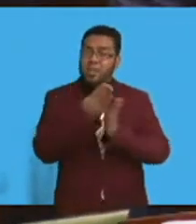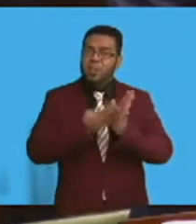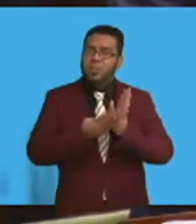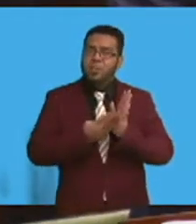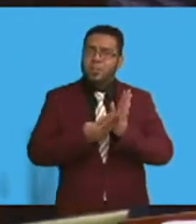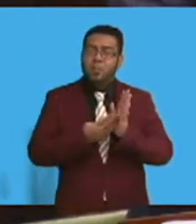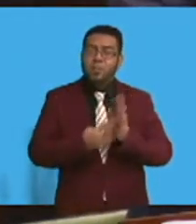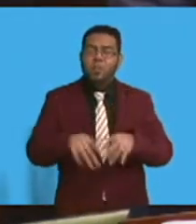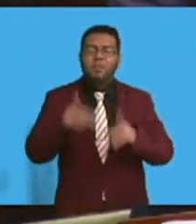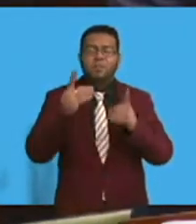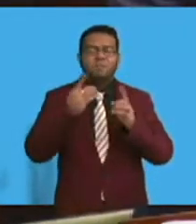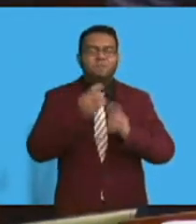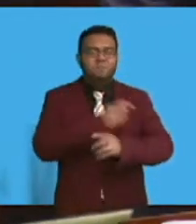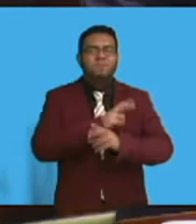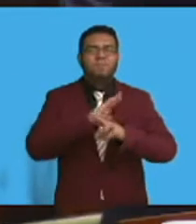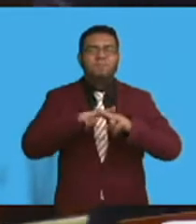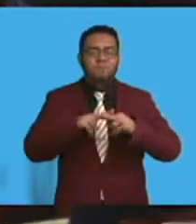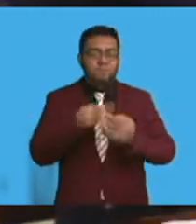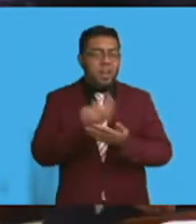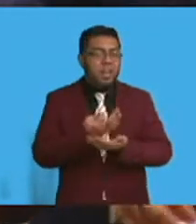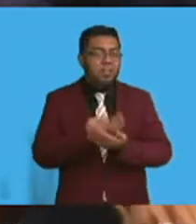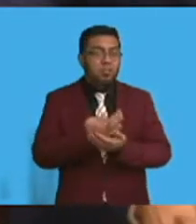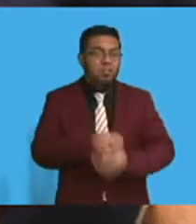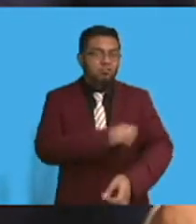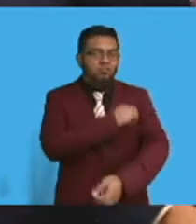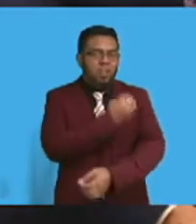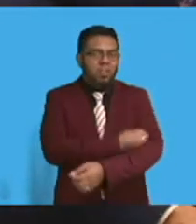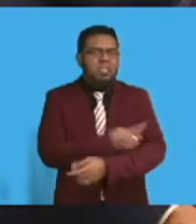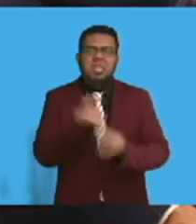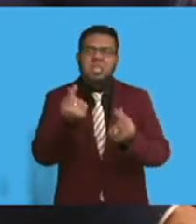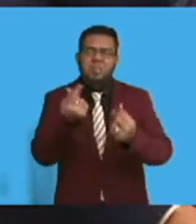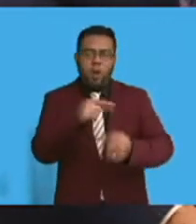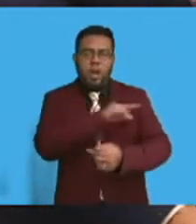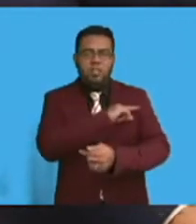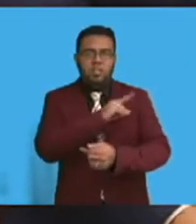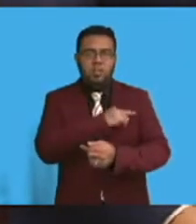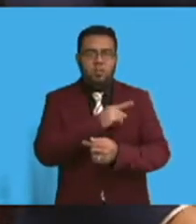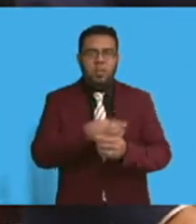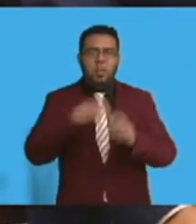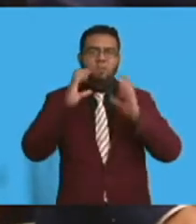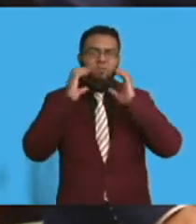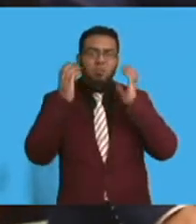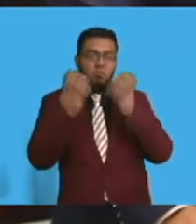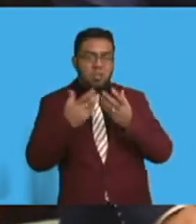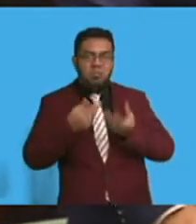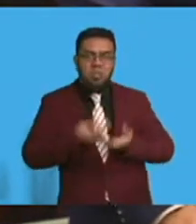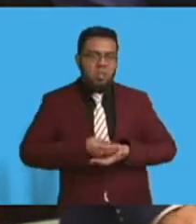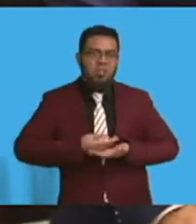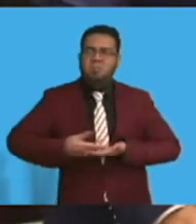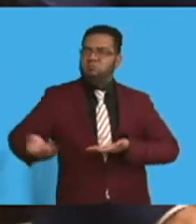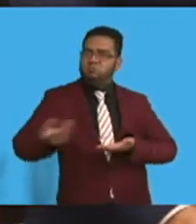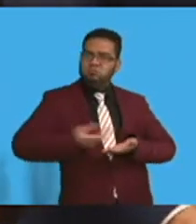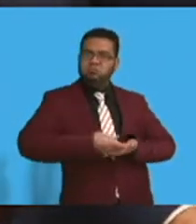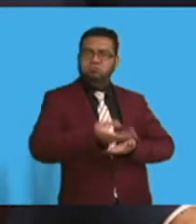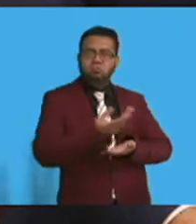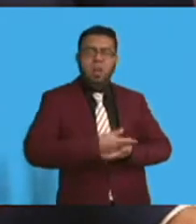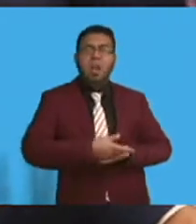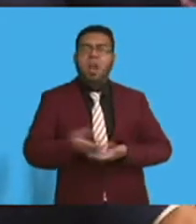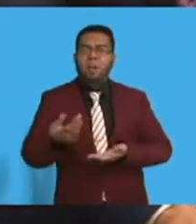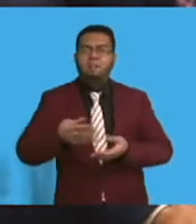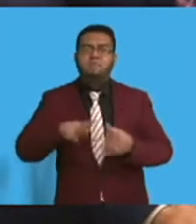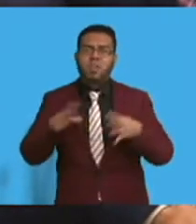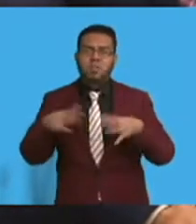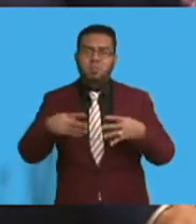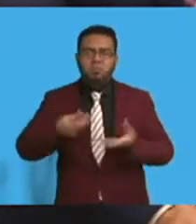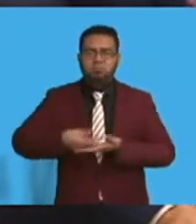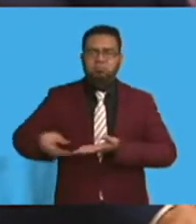considerable financial strength. It would have been easy for us to stand here and play Father Christmas, handing out freebies, announcing gimmicks,